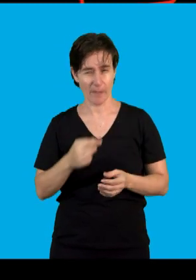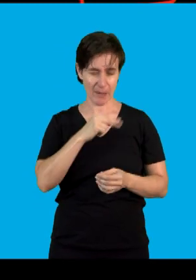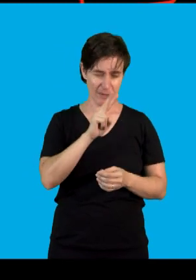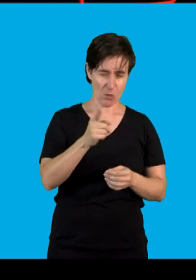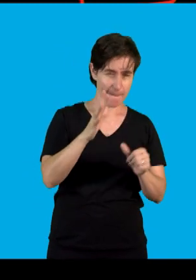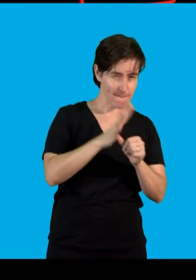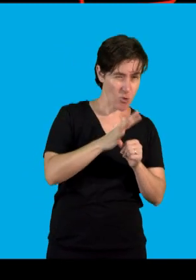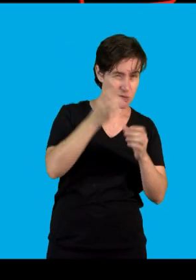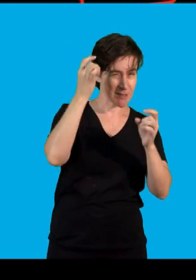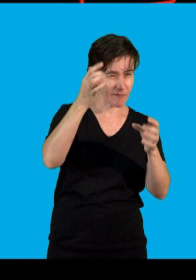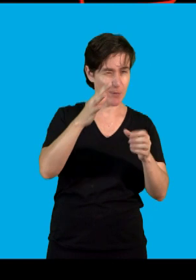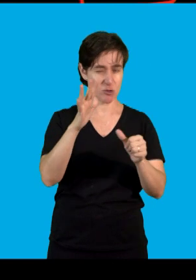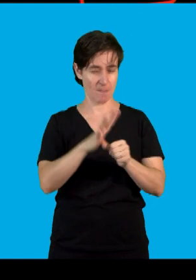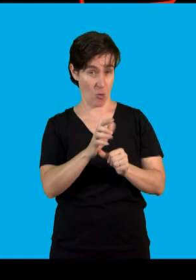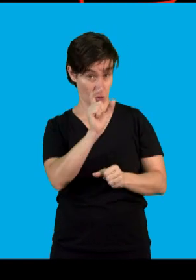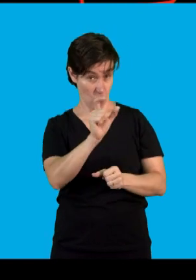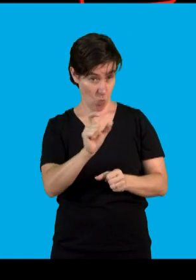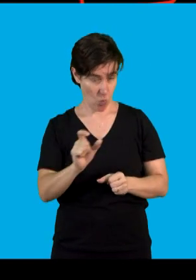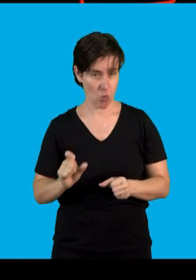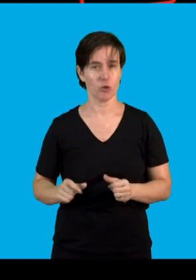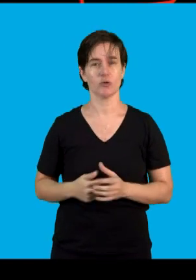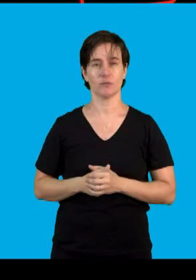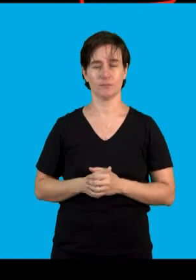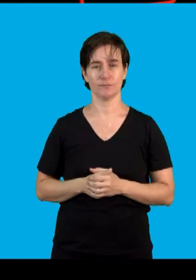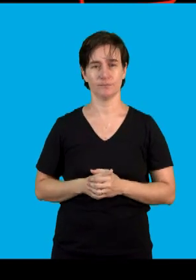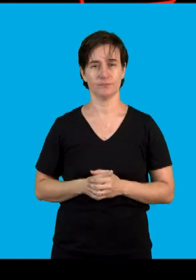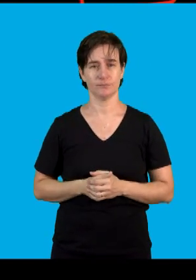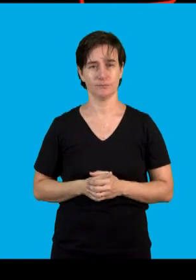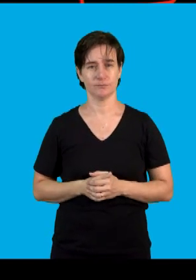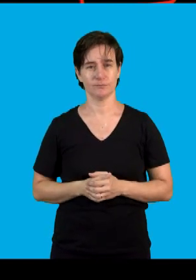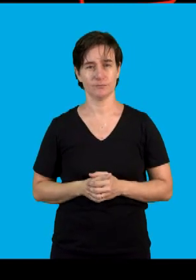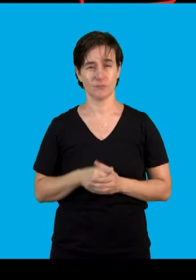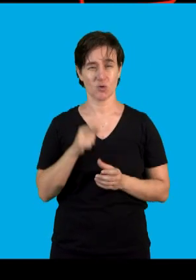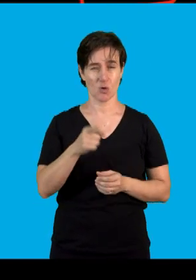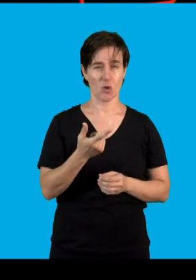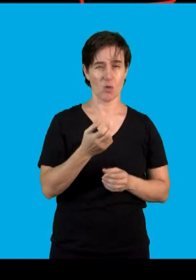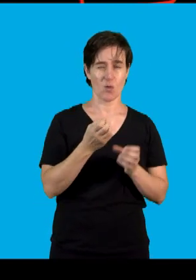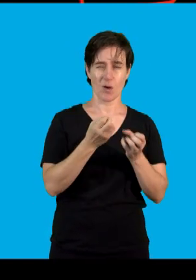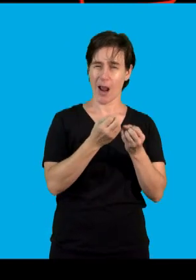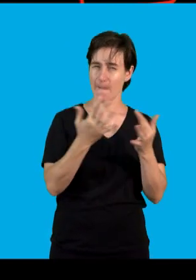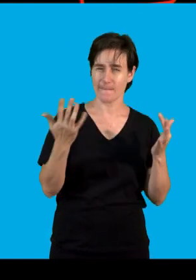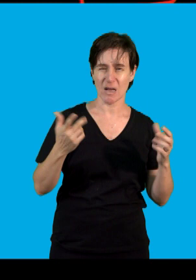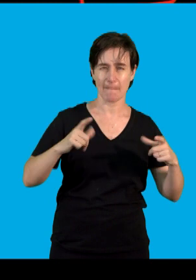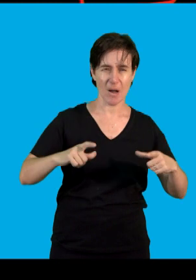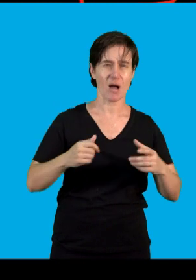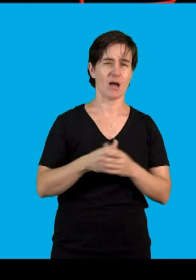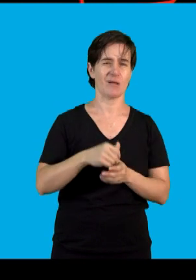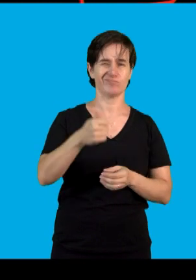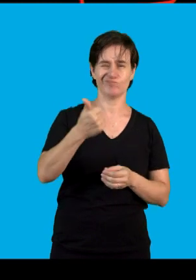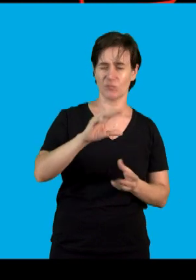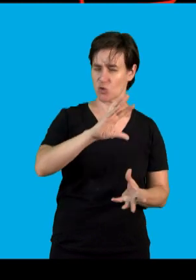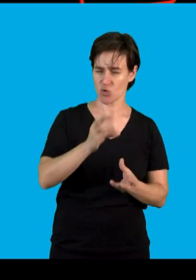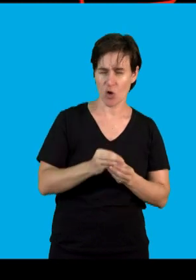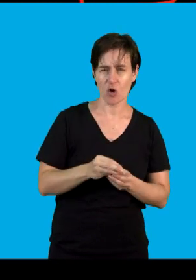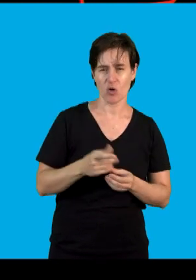go into the table and look at what is given. The number of pies, the total cost, and